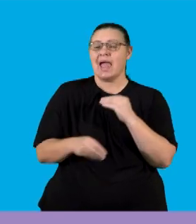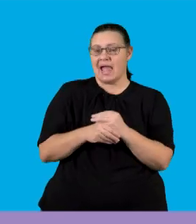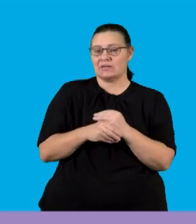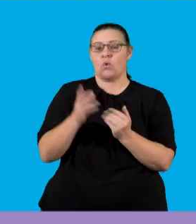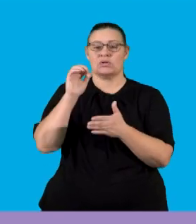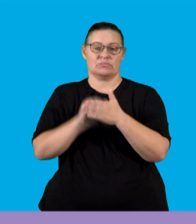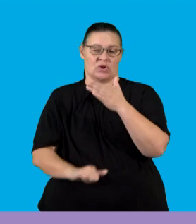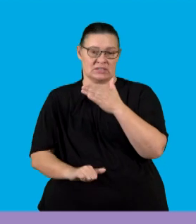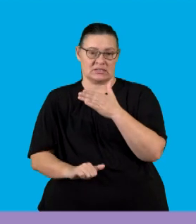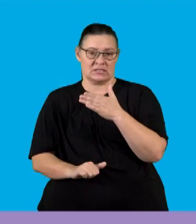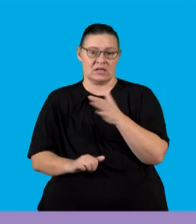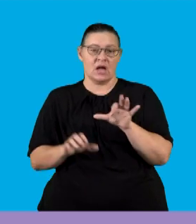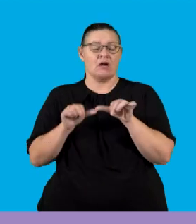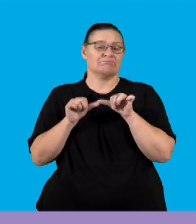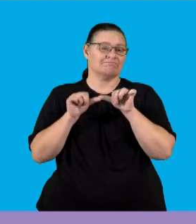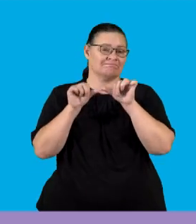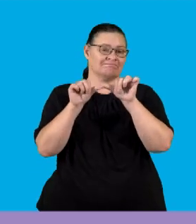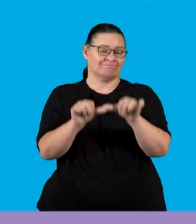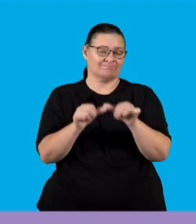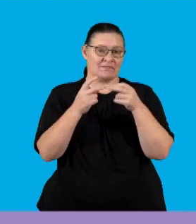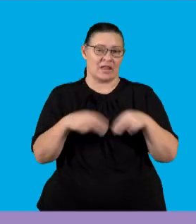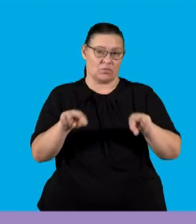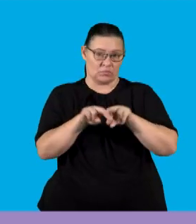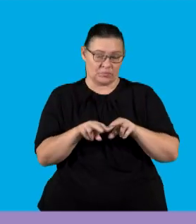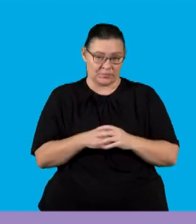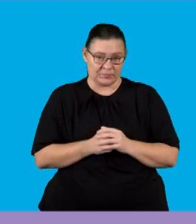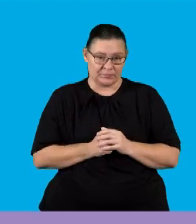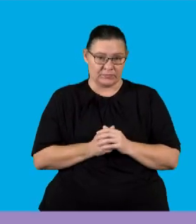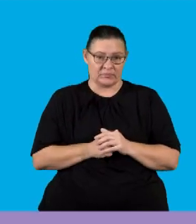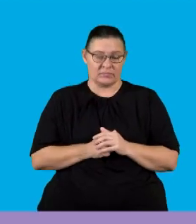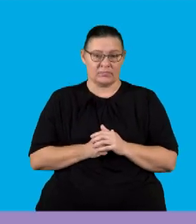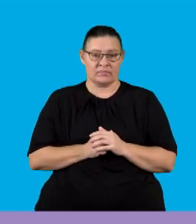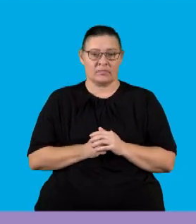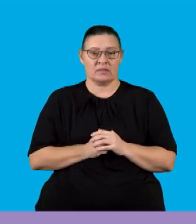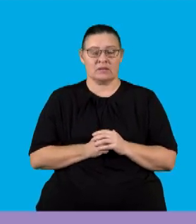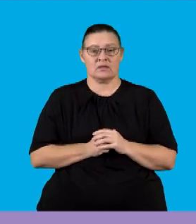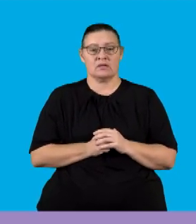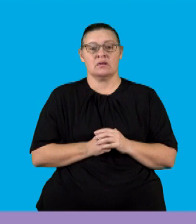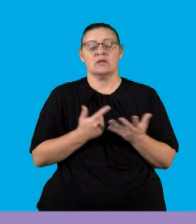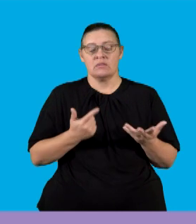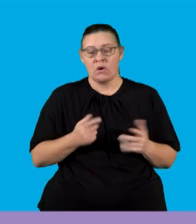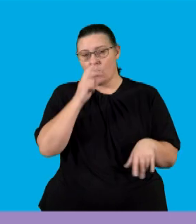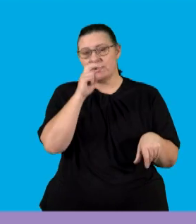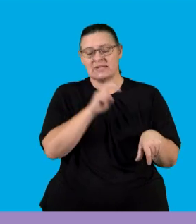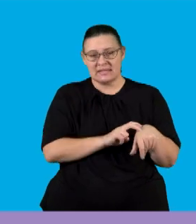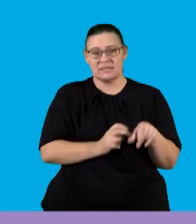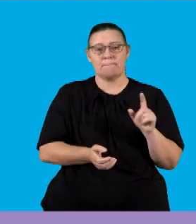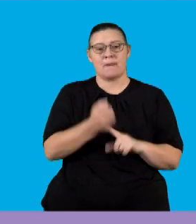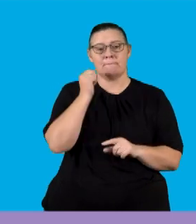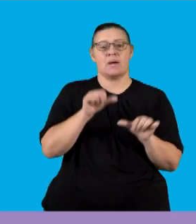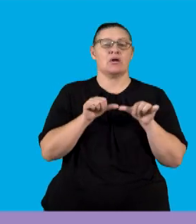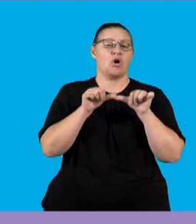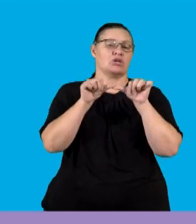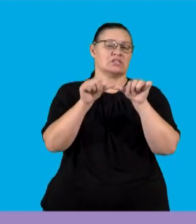And we need to find that constant value. So let's check with our first term. Now, our first term is going to be now